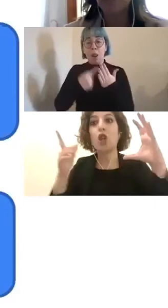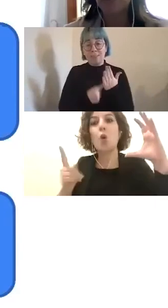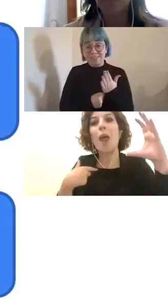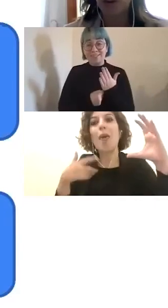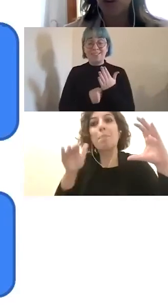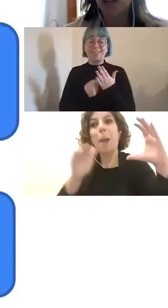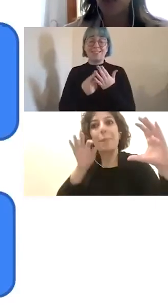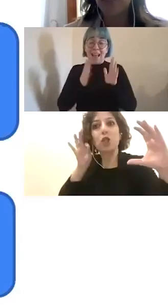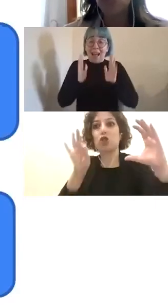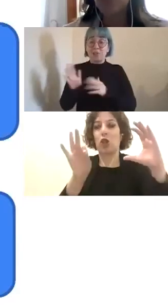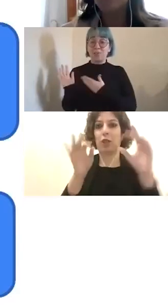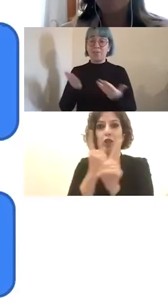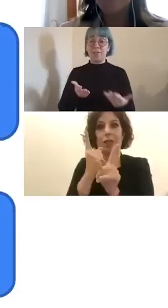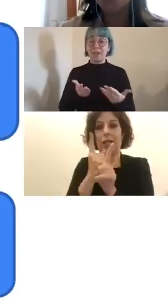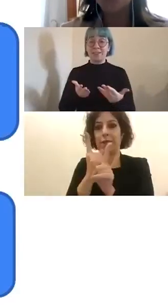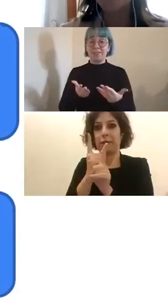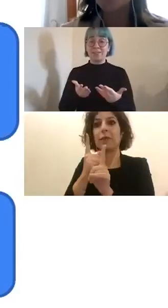be provided by taking a